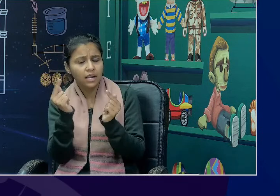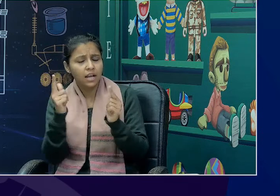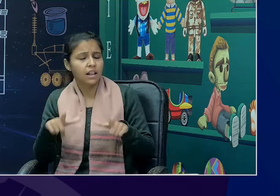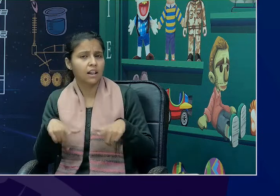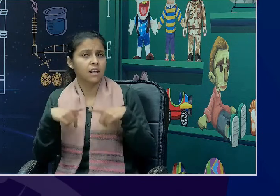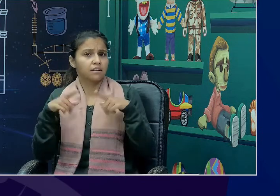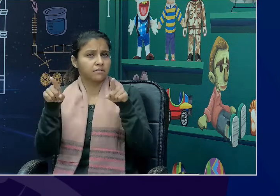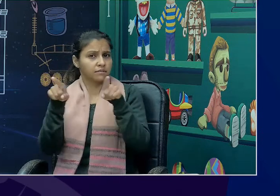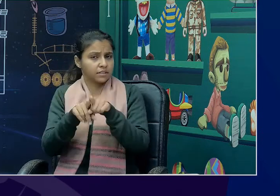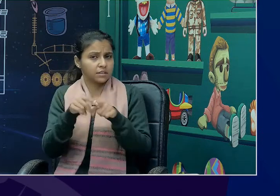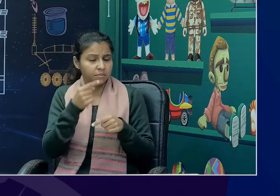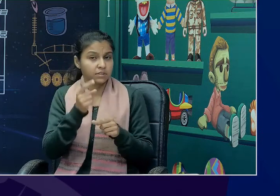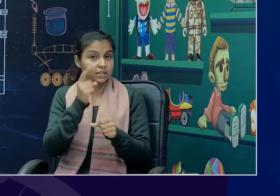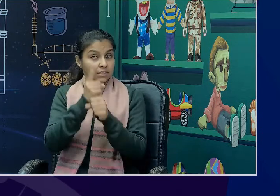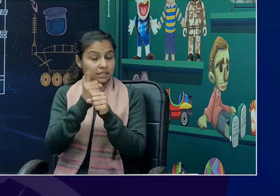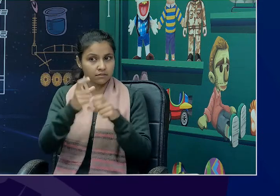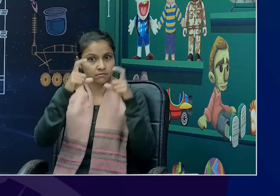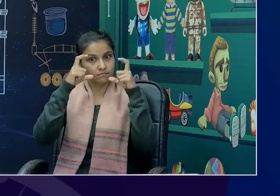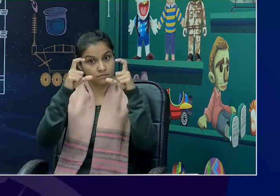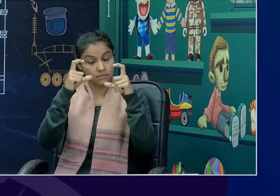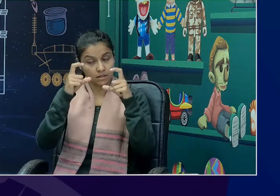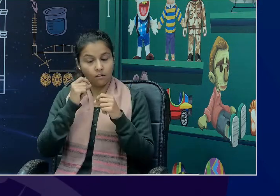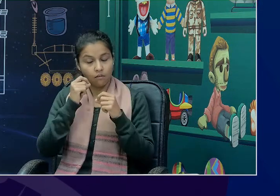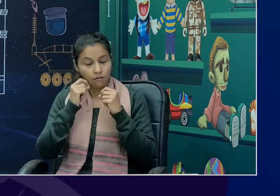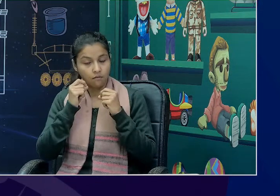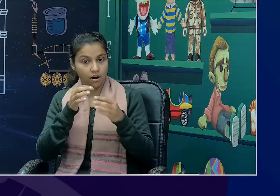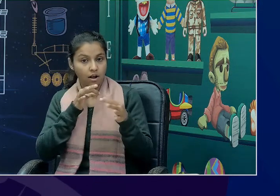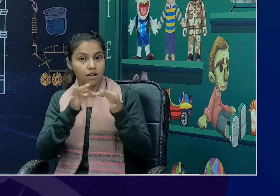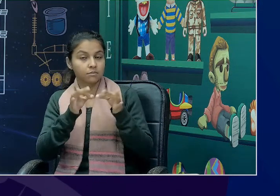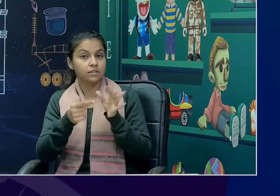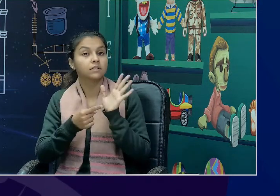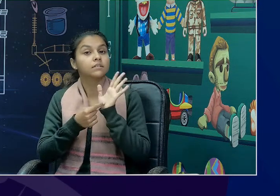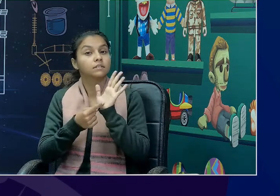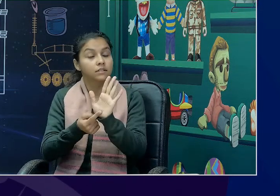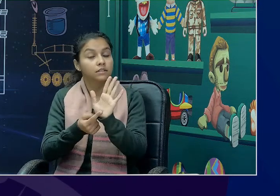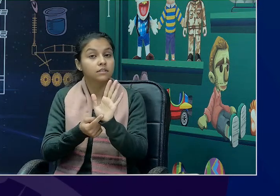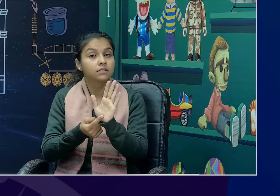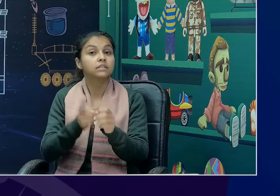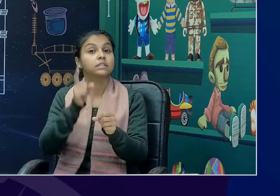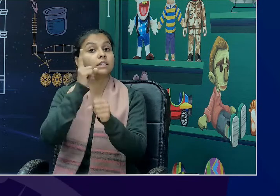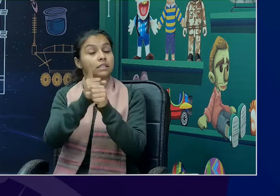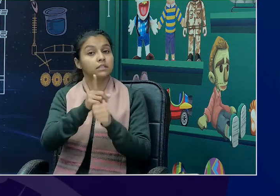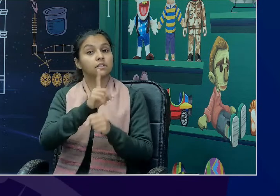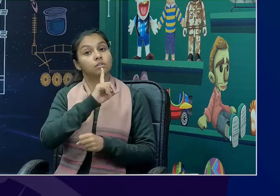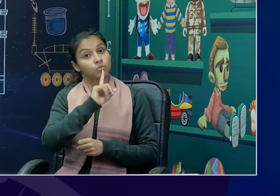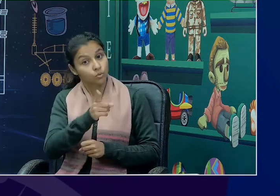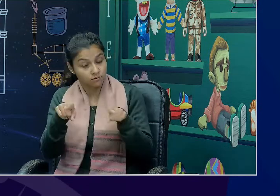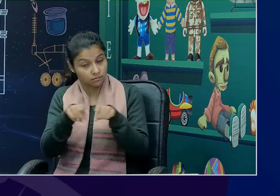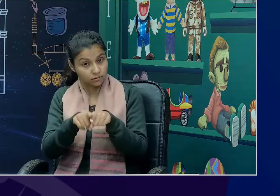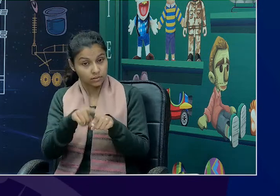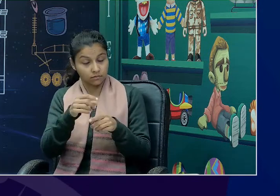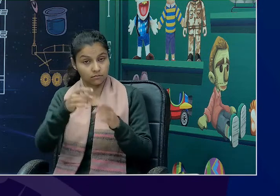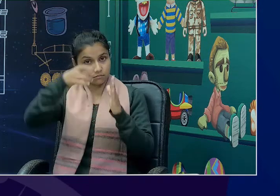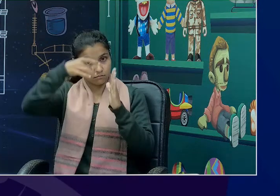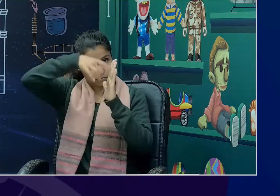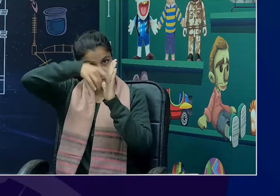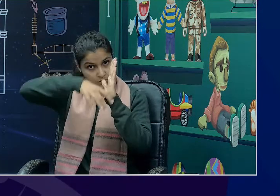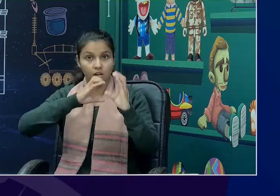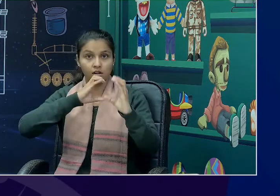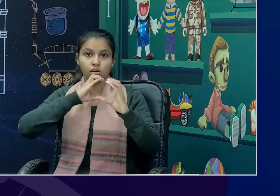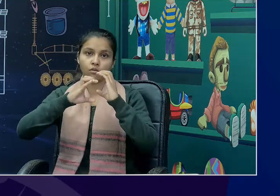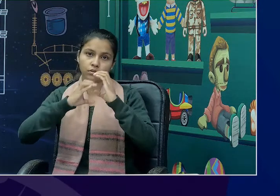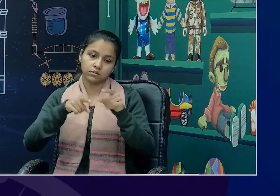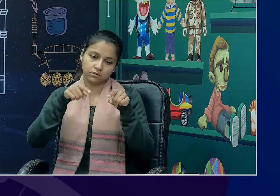be very careful while explaining this, and the teacher should have a detailed conversation with the